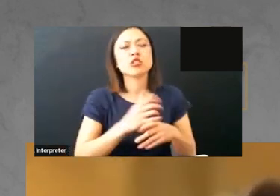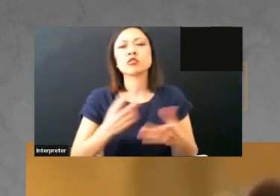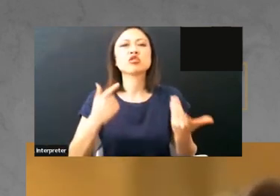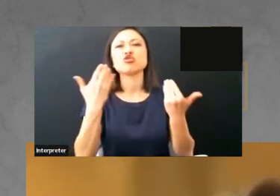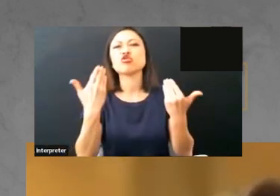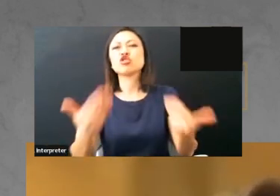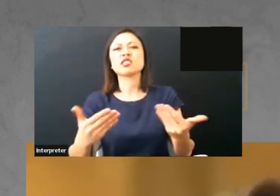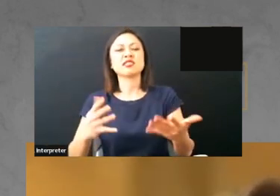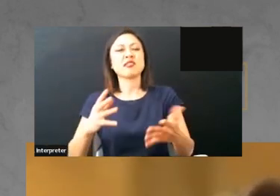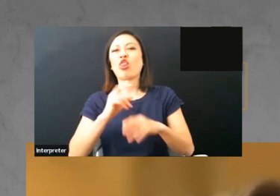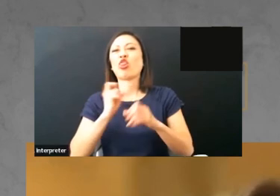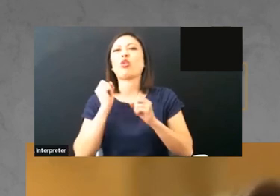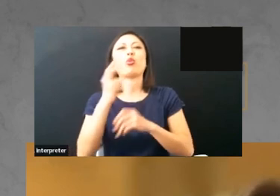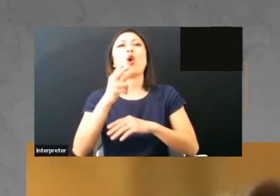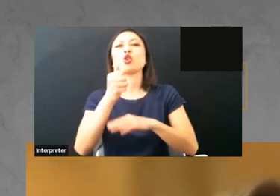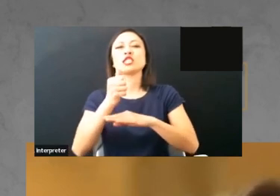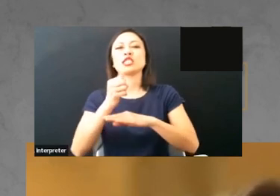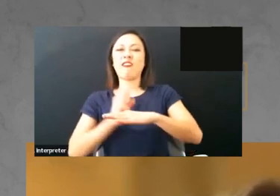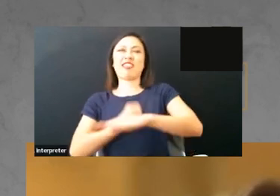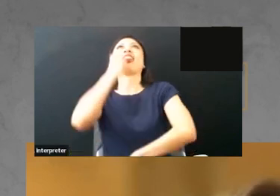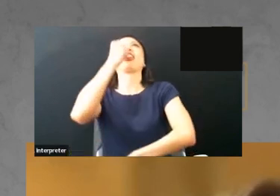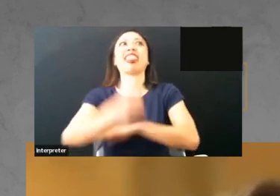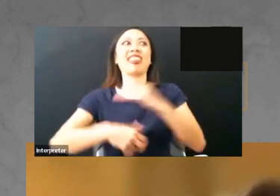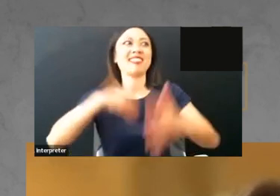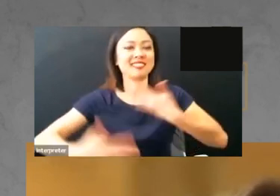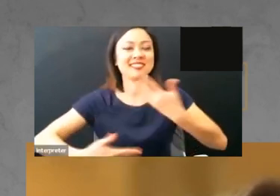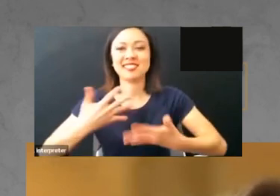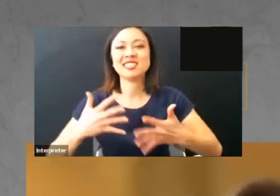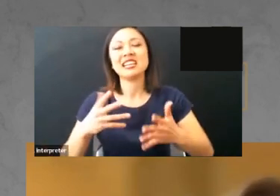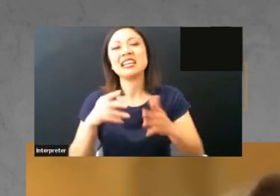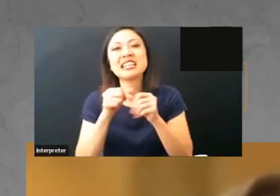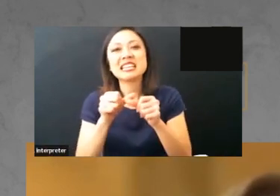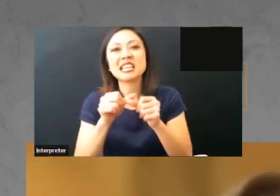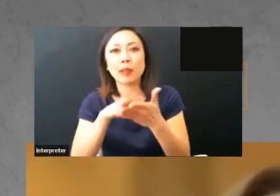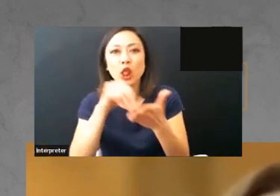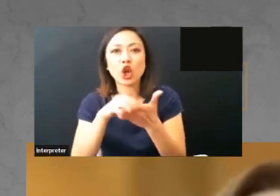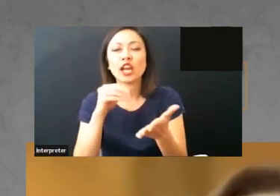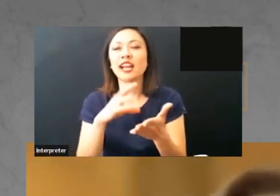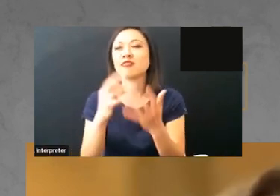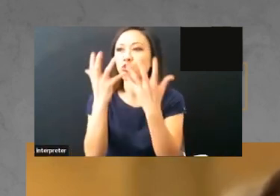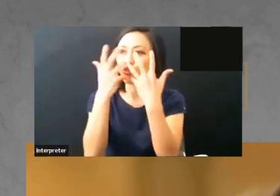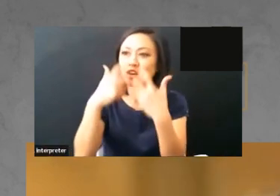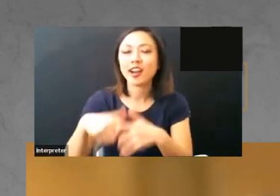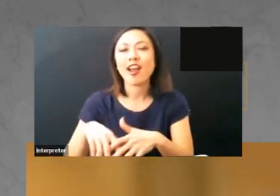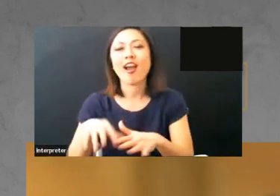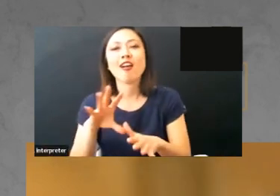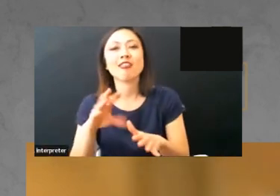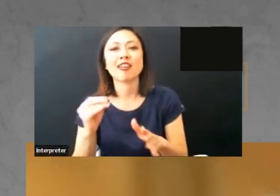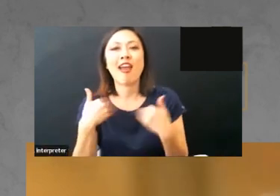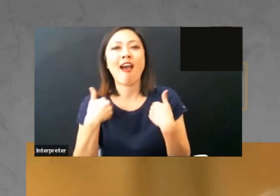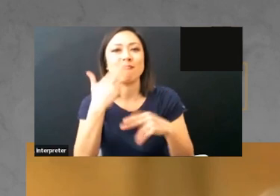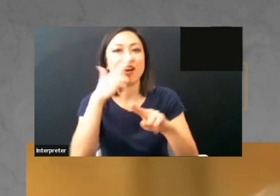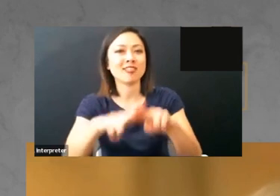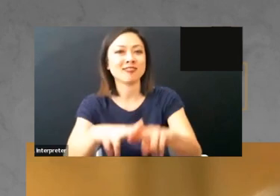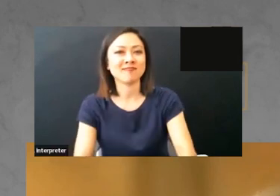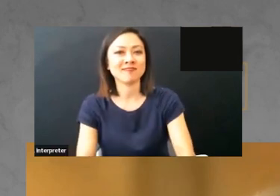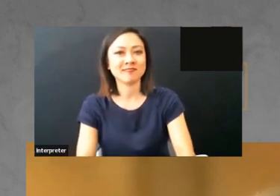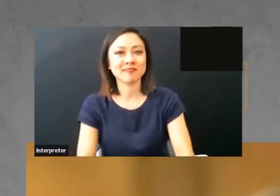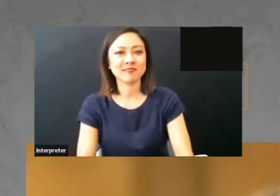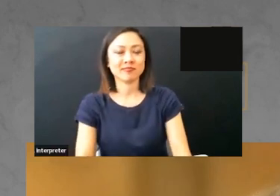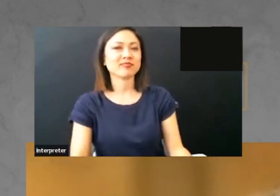It will work, and keep learning and having fun. Yes, I think the the worst thing you want to say is, I wish I